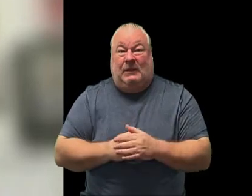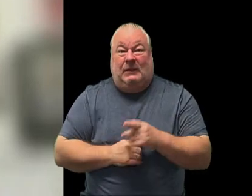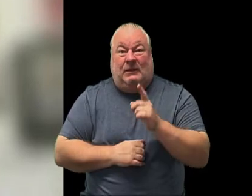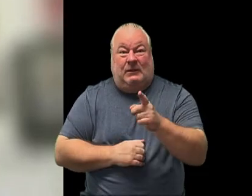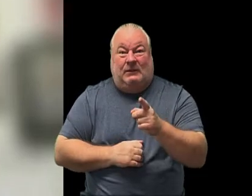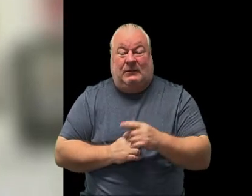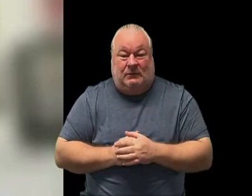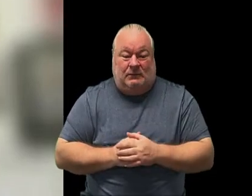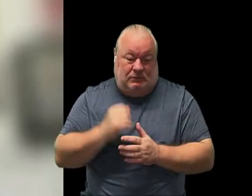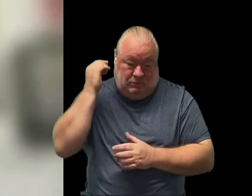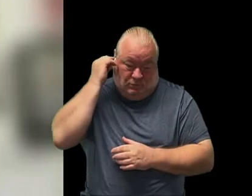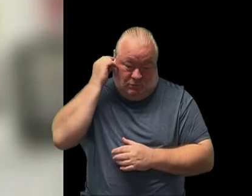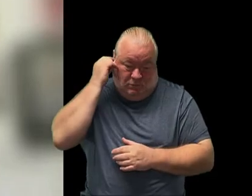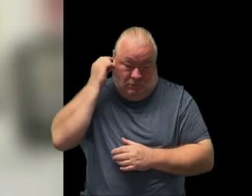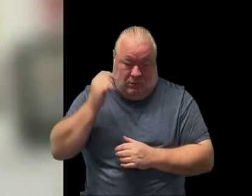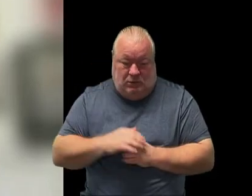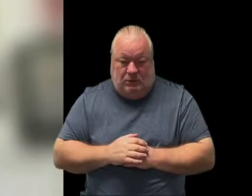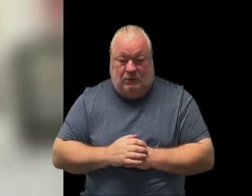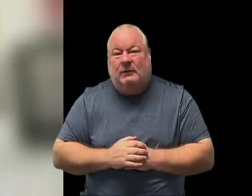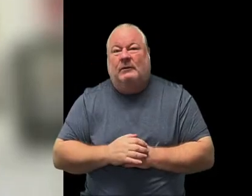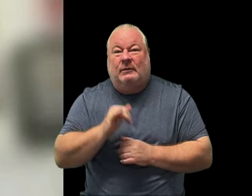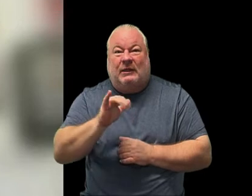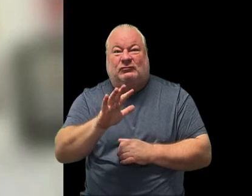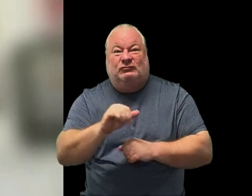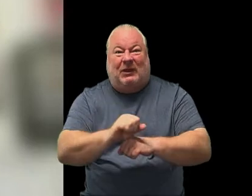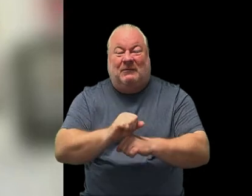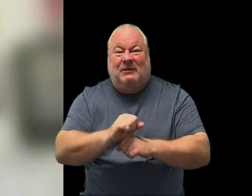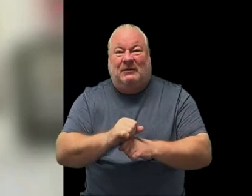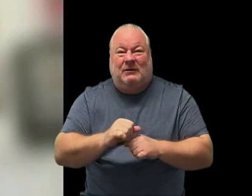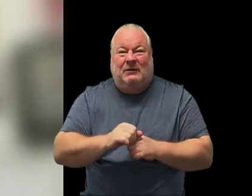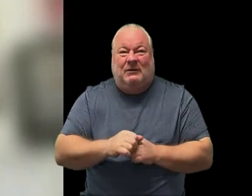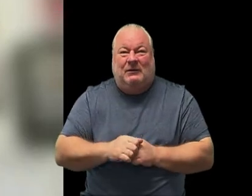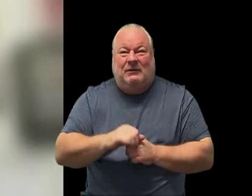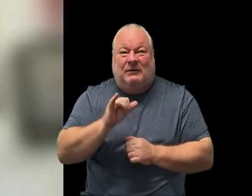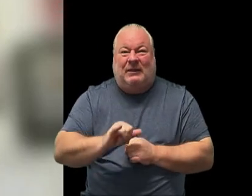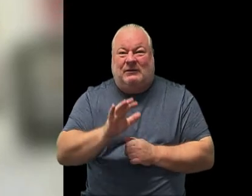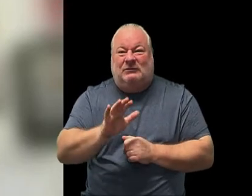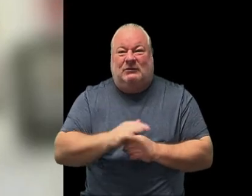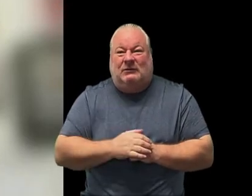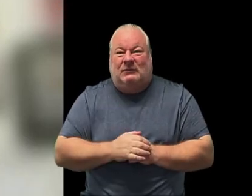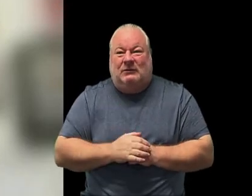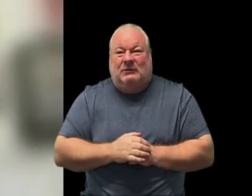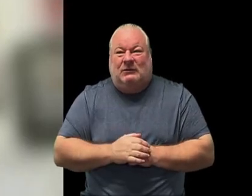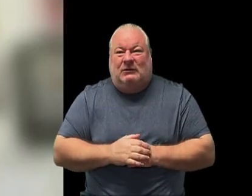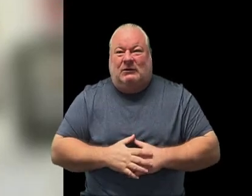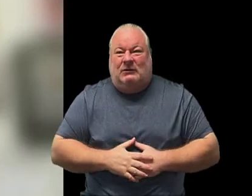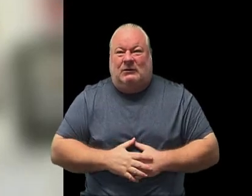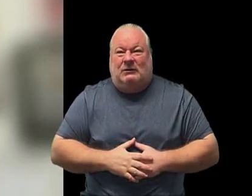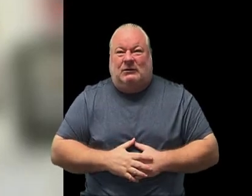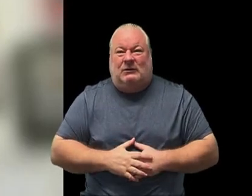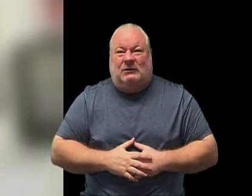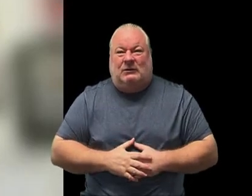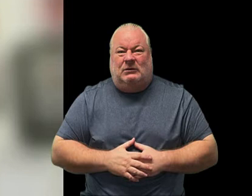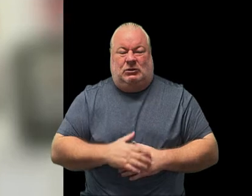loosen your jaw, relax your tongue, relax your belly, put your